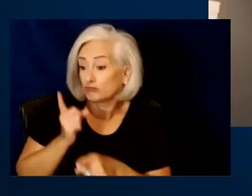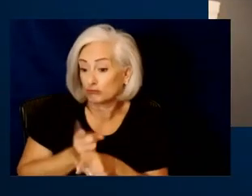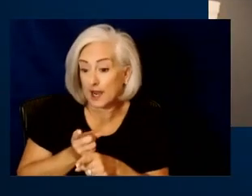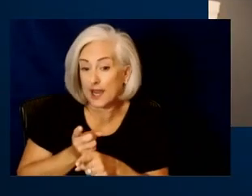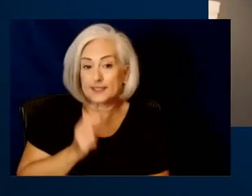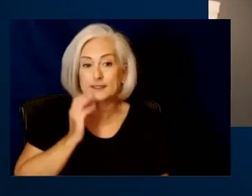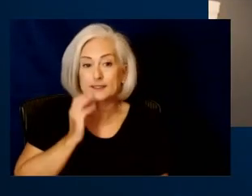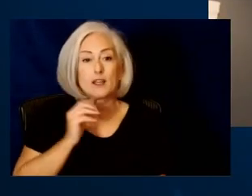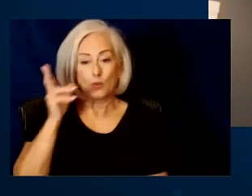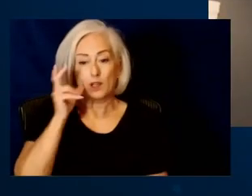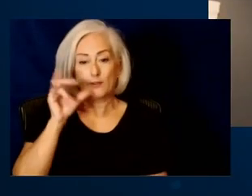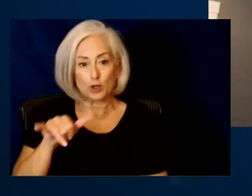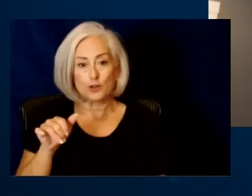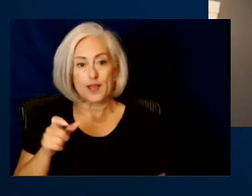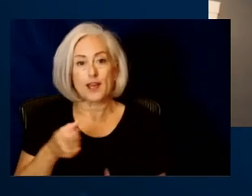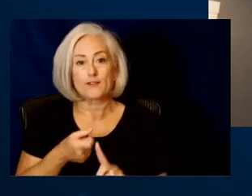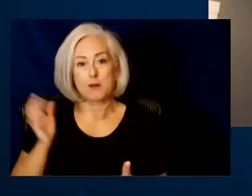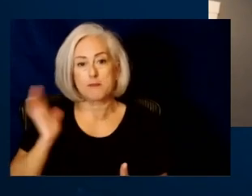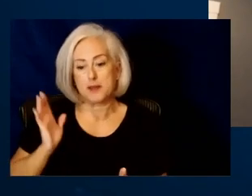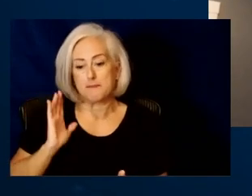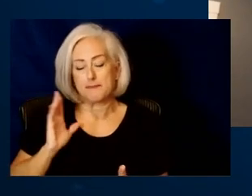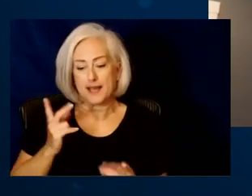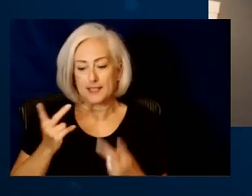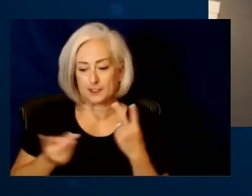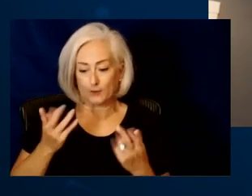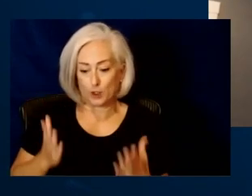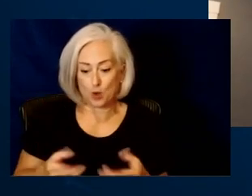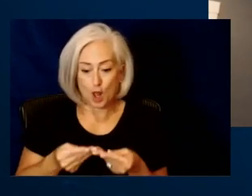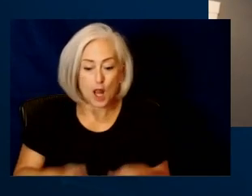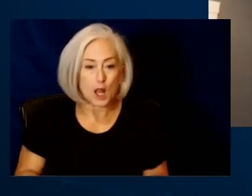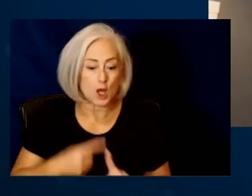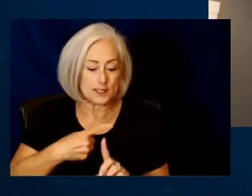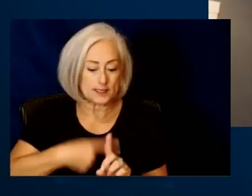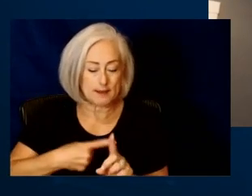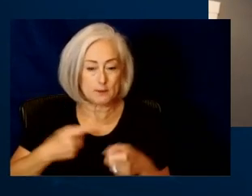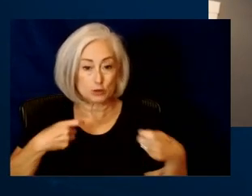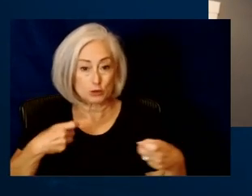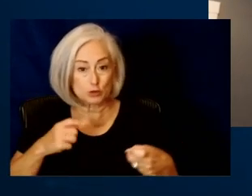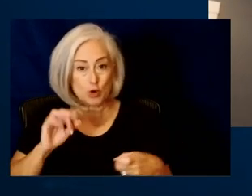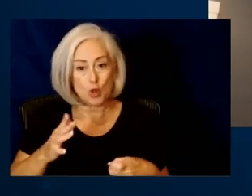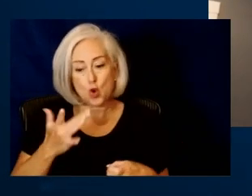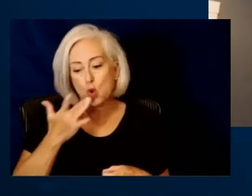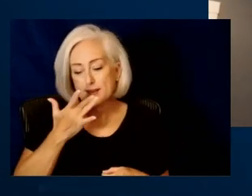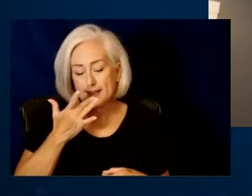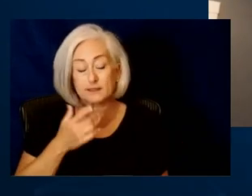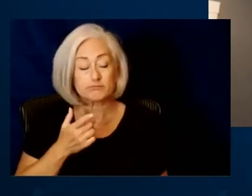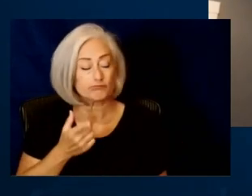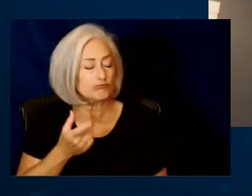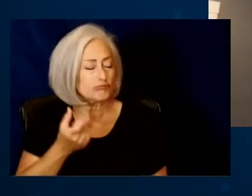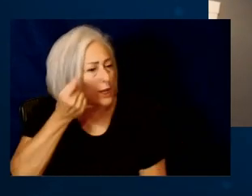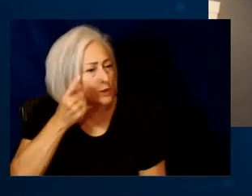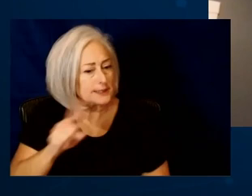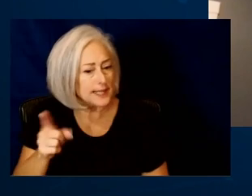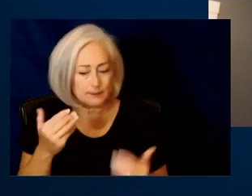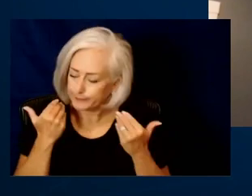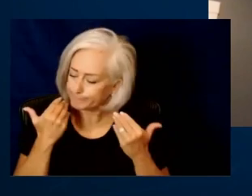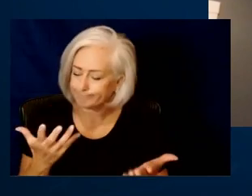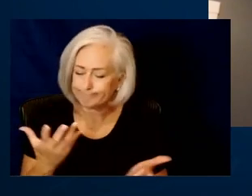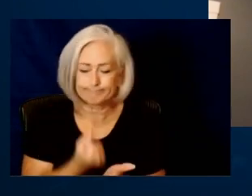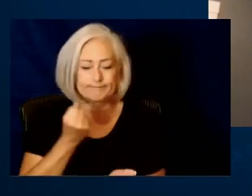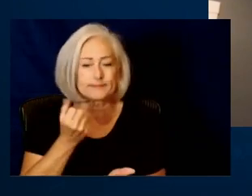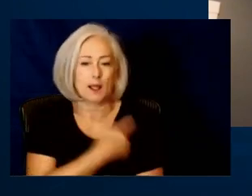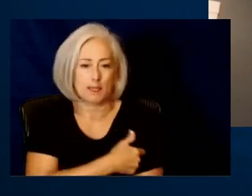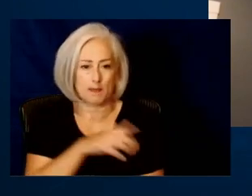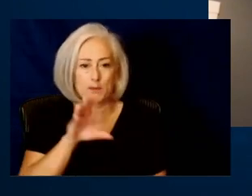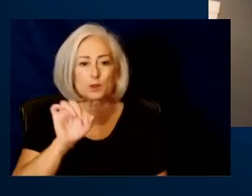who lost temperature control or taste or hearing issues. I understand that concern, and I think it's valid, but go ahead and get that booster. Okay,